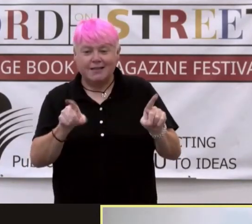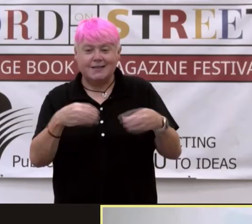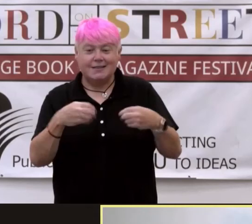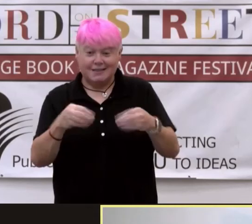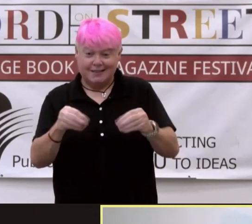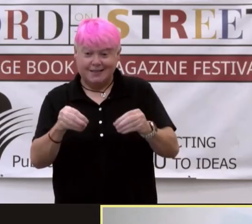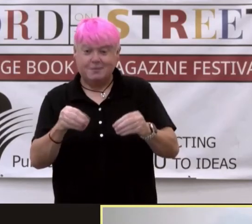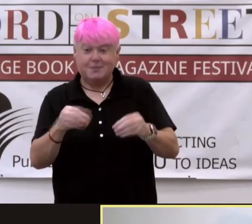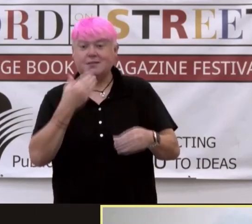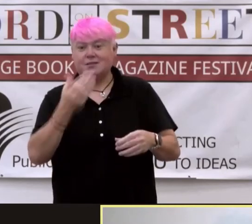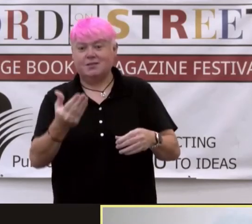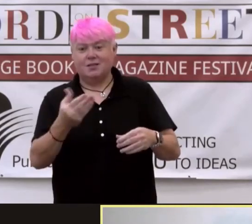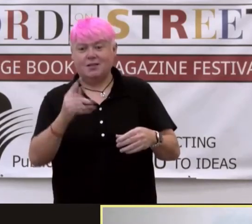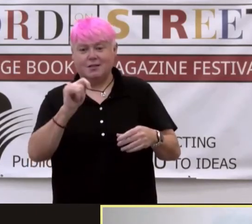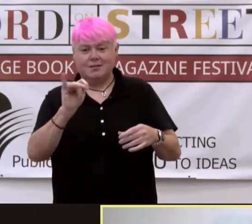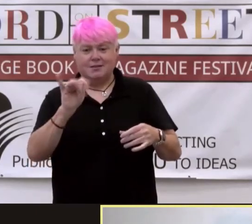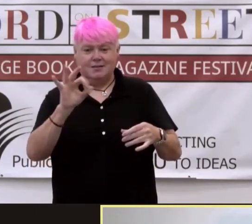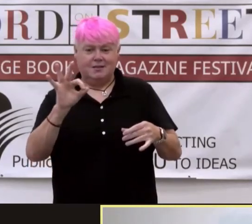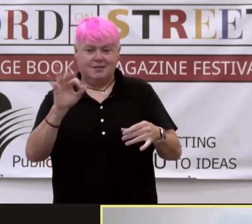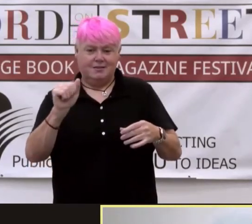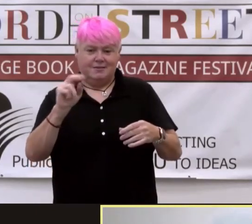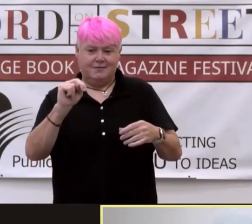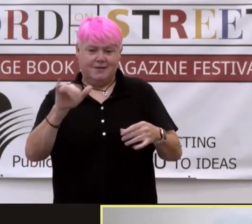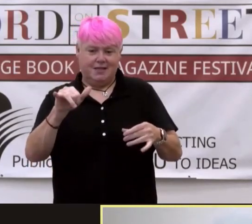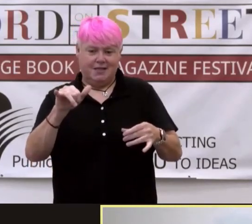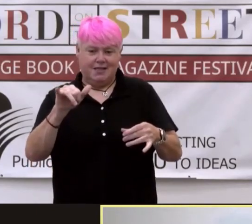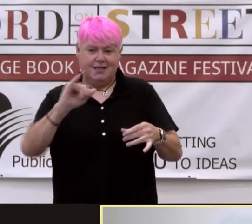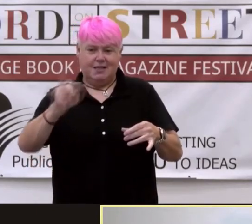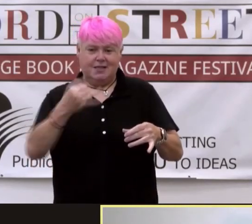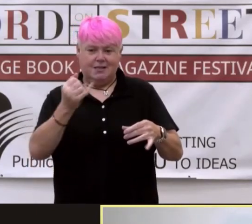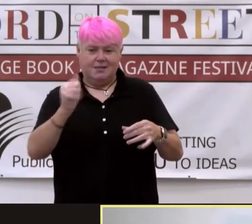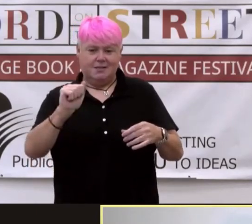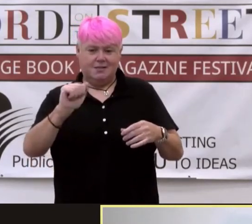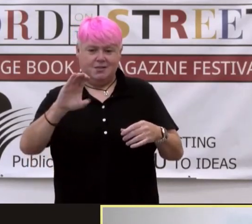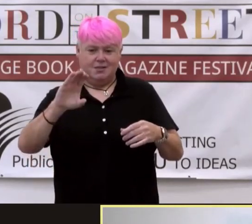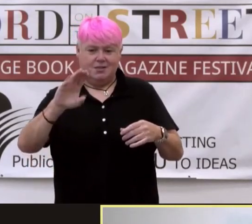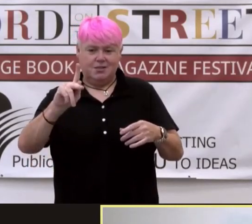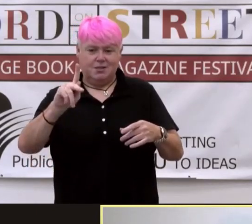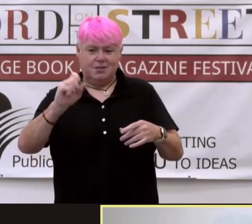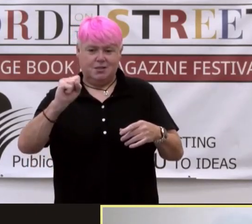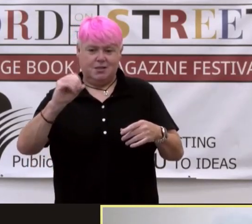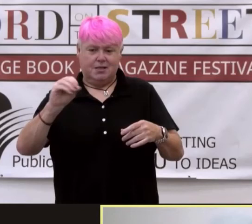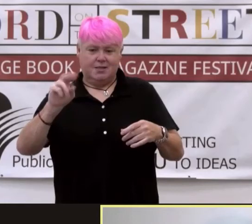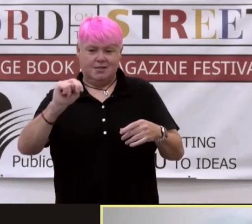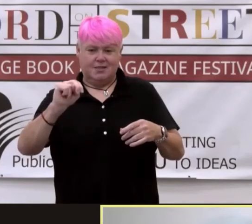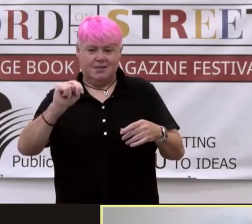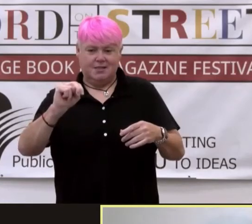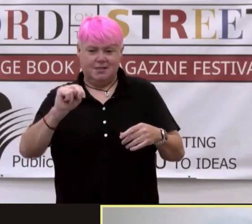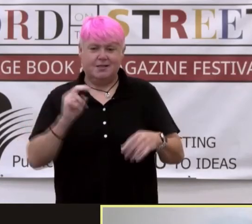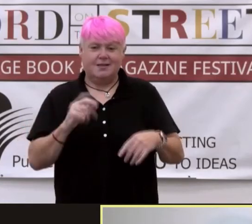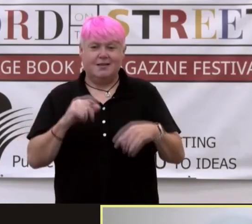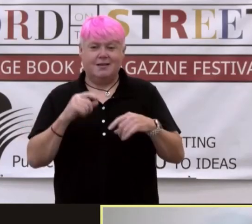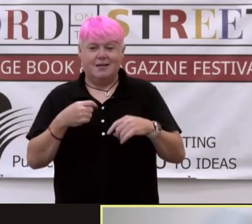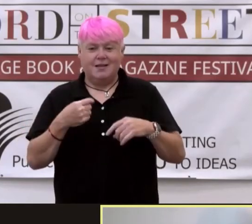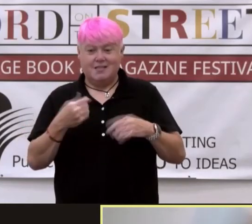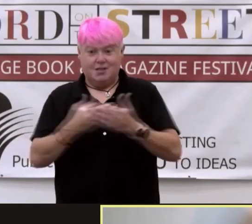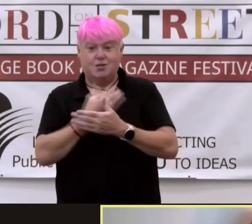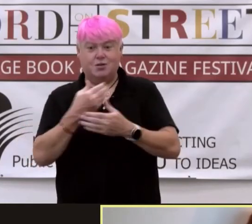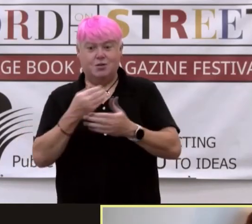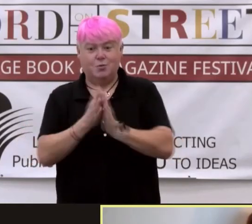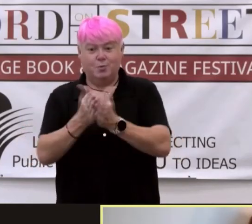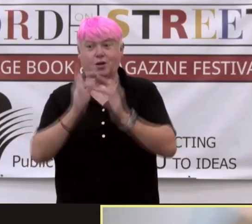And Tiffany Jackson has a book called Growing that just came out, and go get it. Just go get it. Do what I say and go get